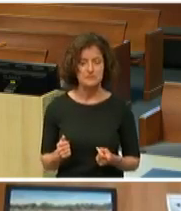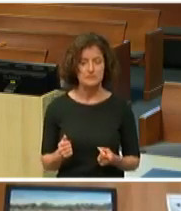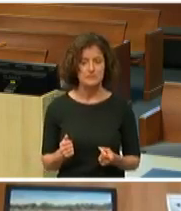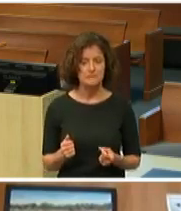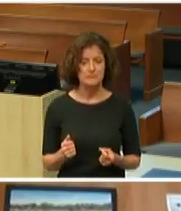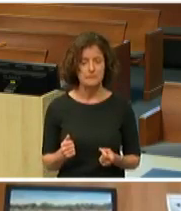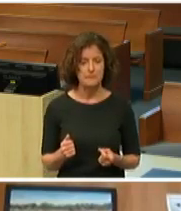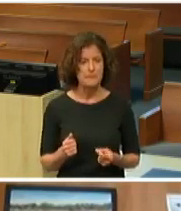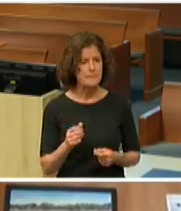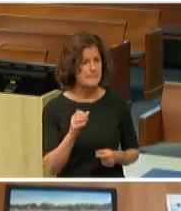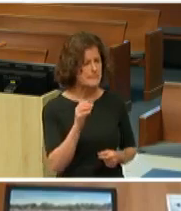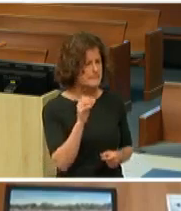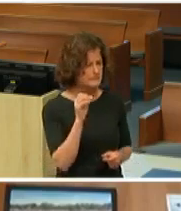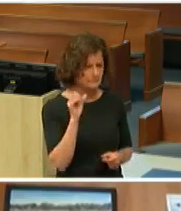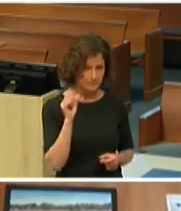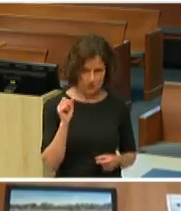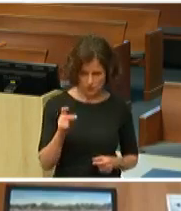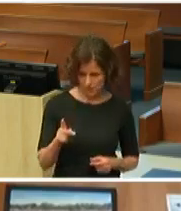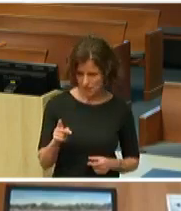Okay,